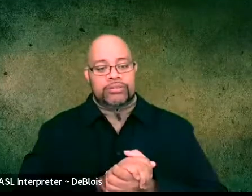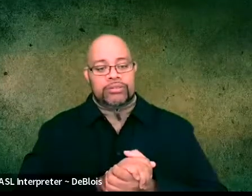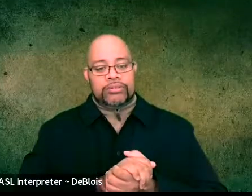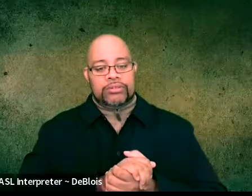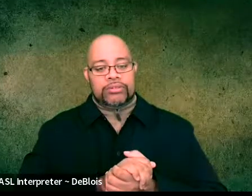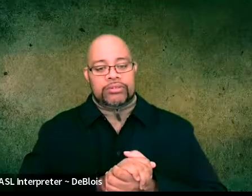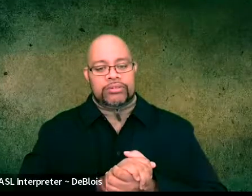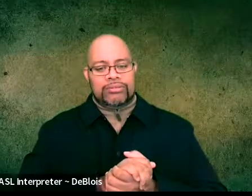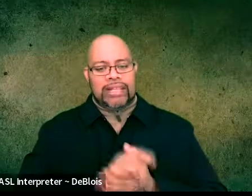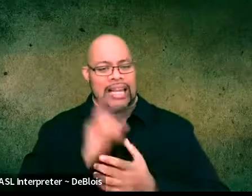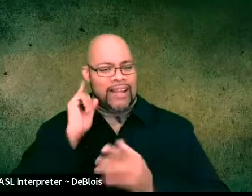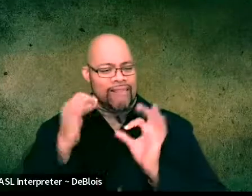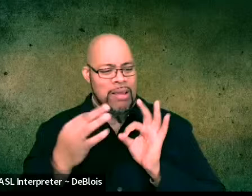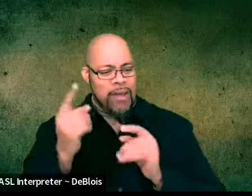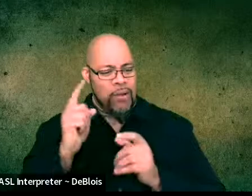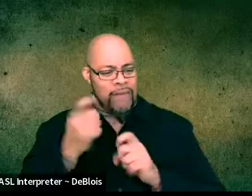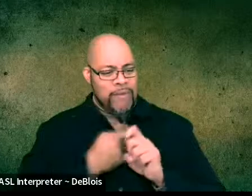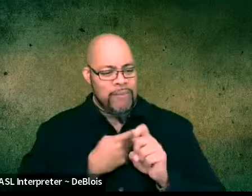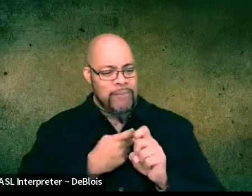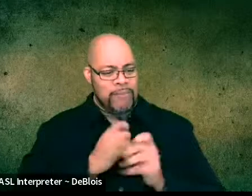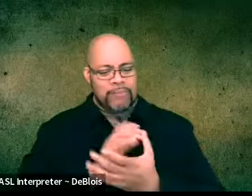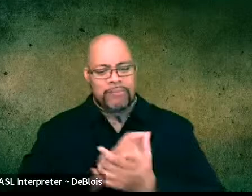I'm hearing feedback. I don't know why.